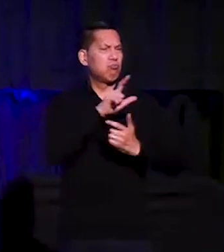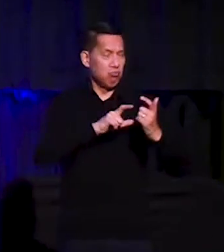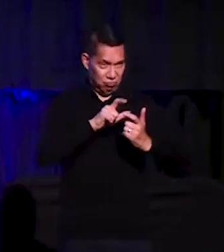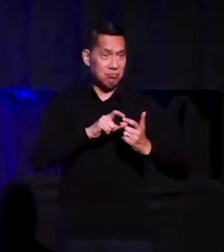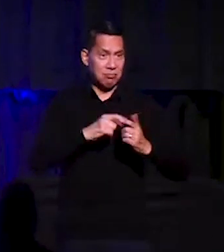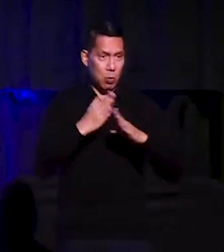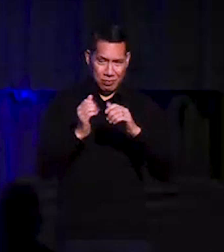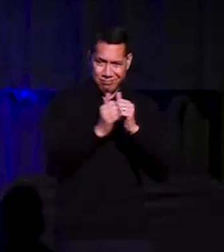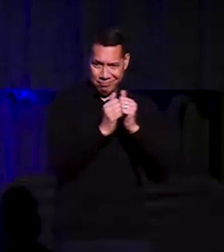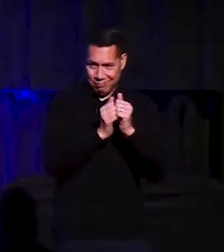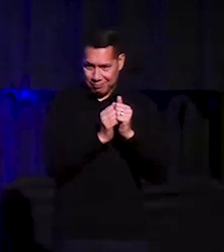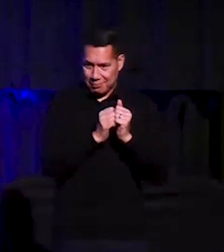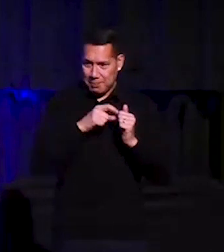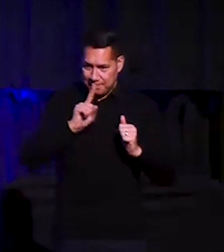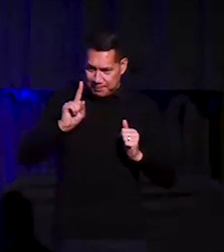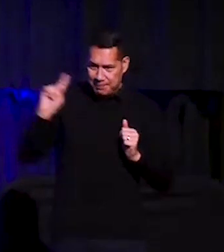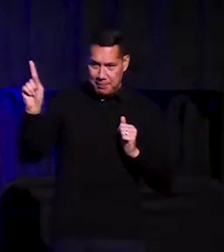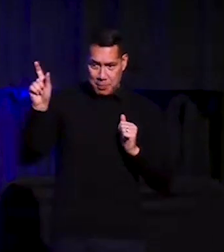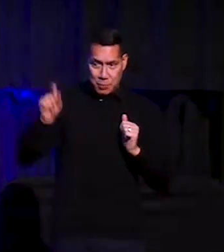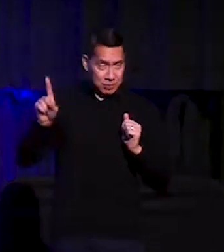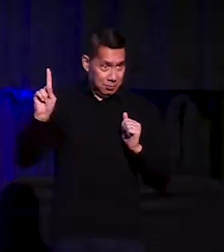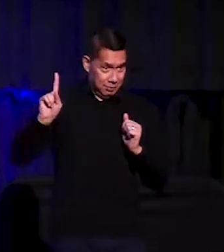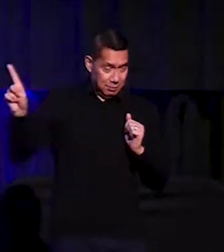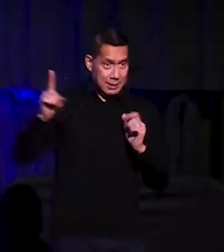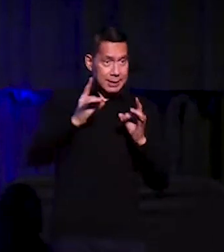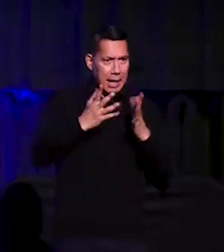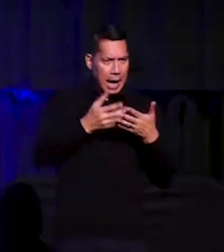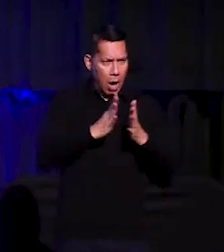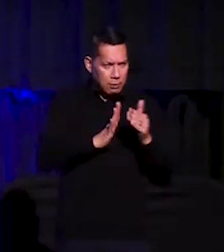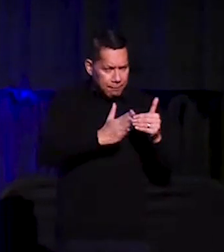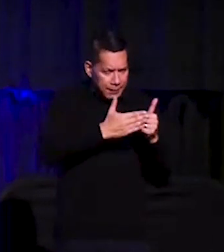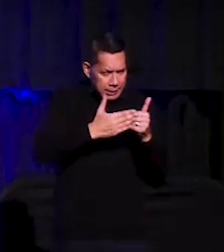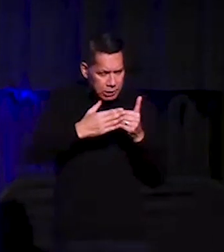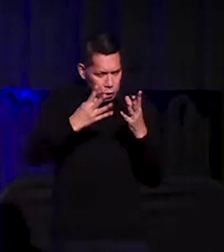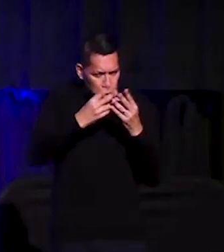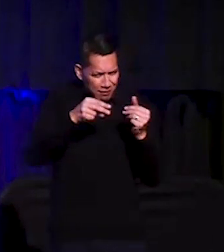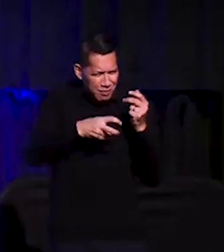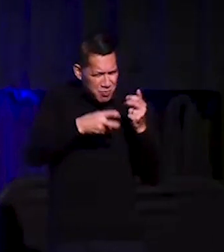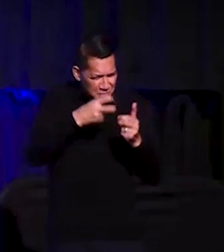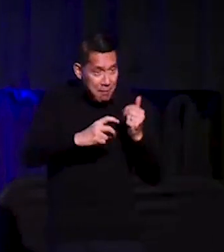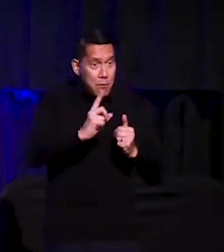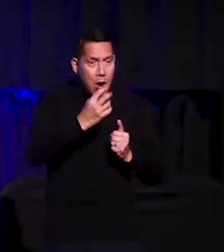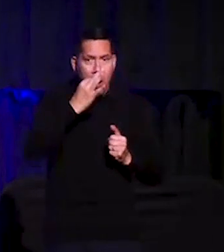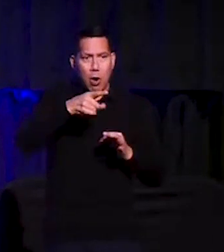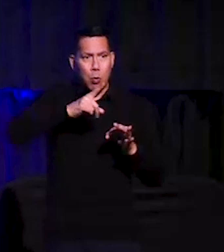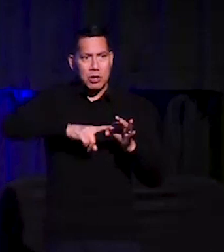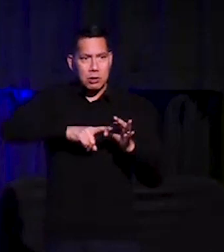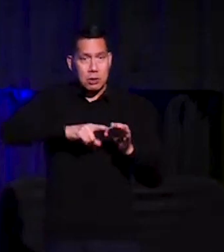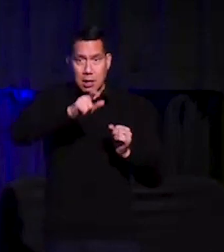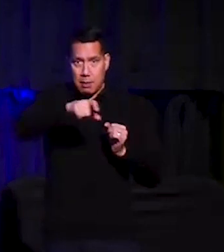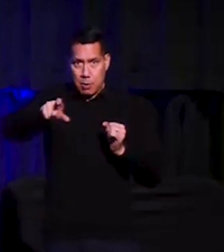Ken. They didn't start off with solutions. They started by asking, how do we meet people where they